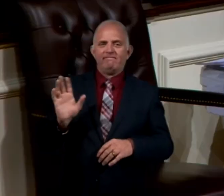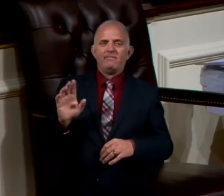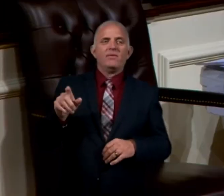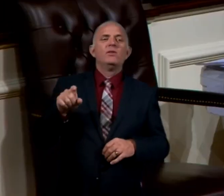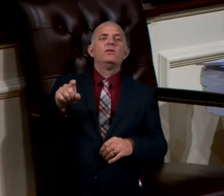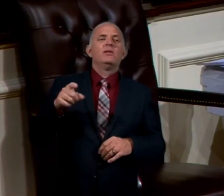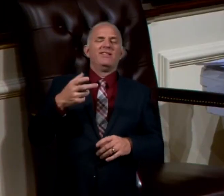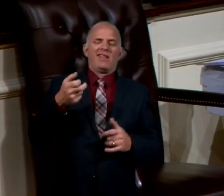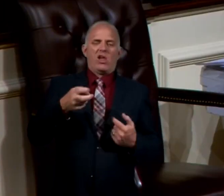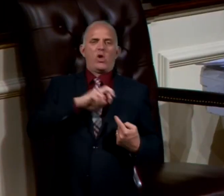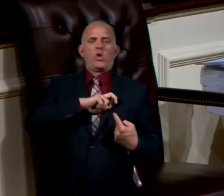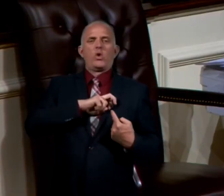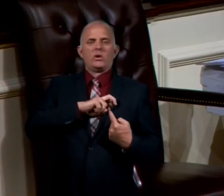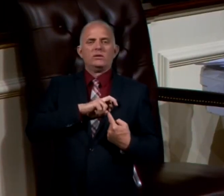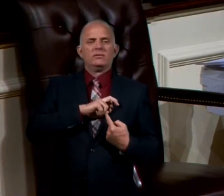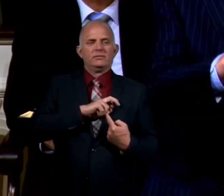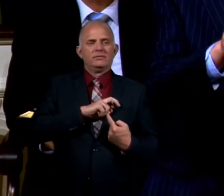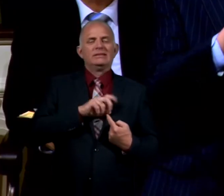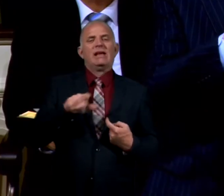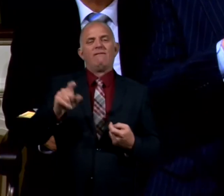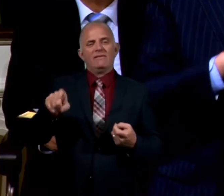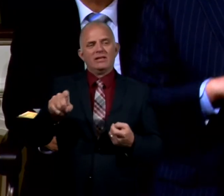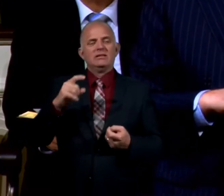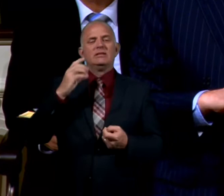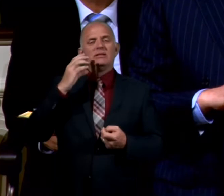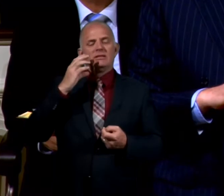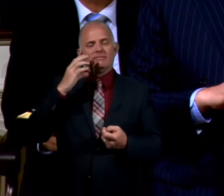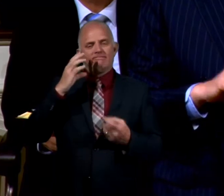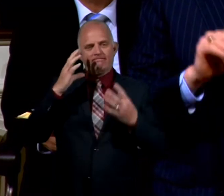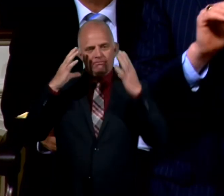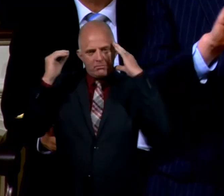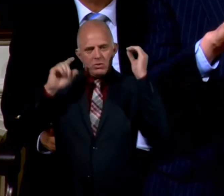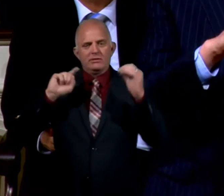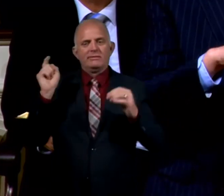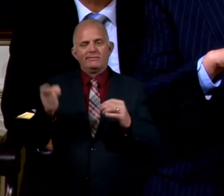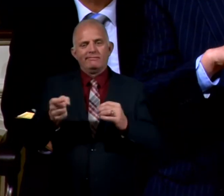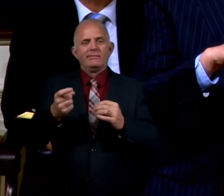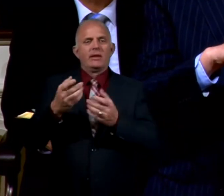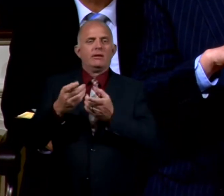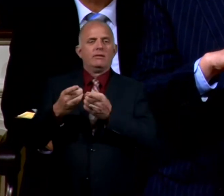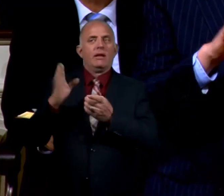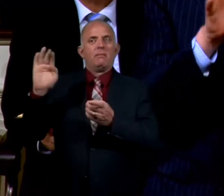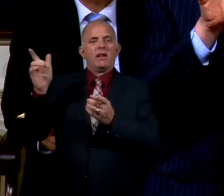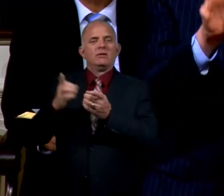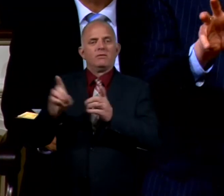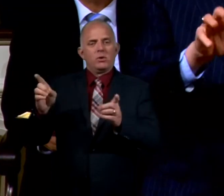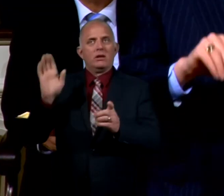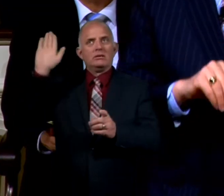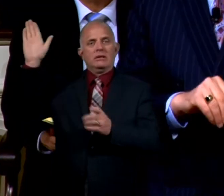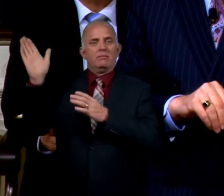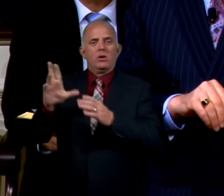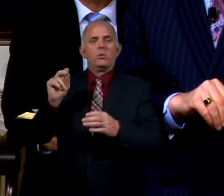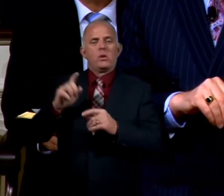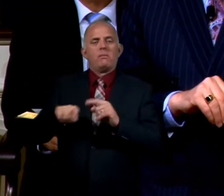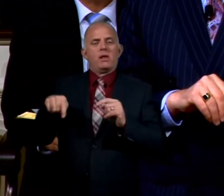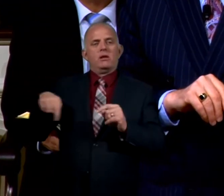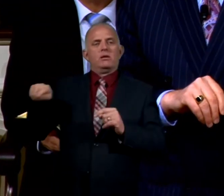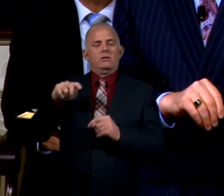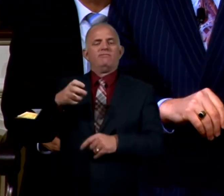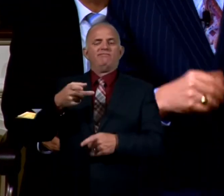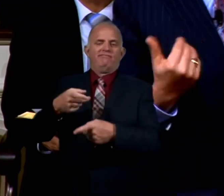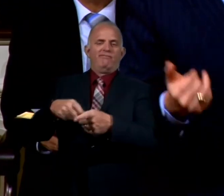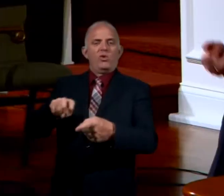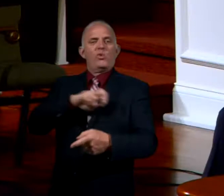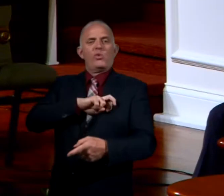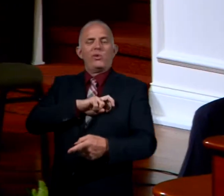your heart, Moses gave you a bill of divorcement. It wasn't God's plan. He said, because your hearts were so hard.